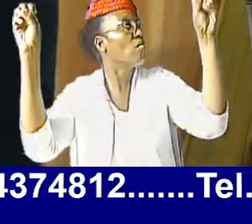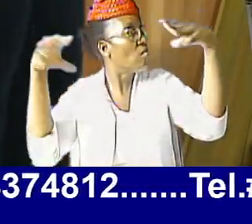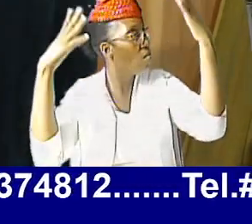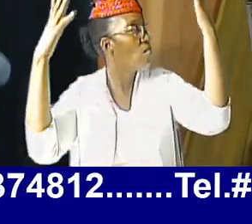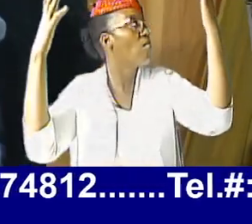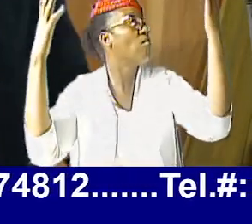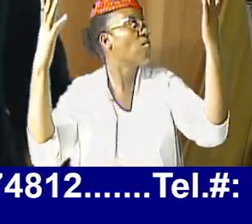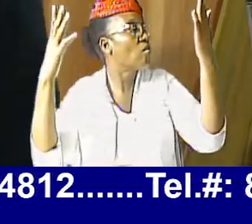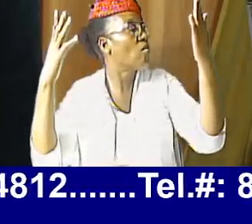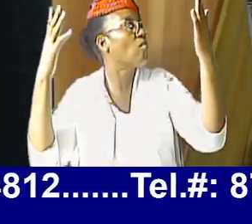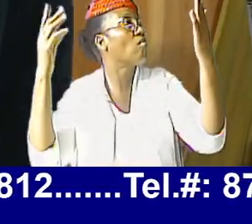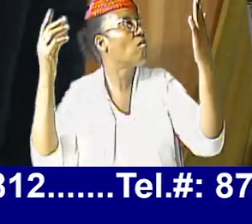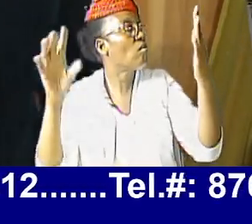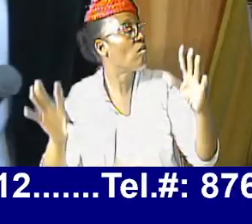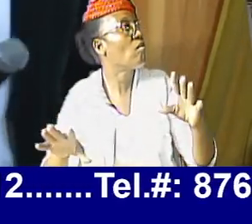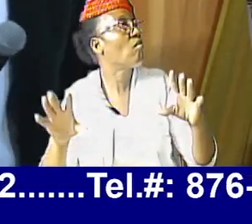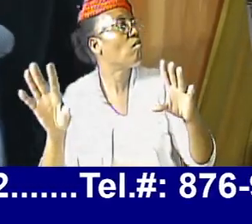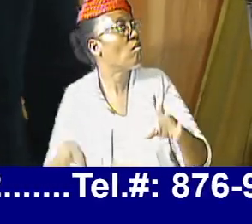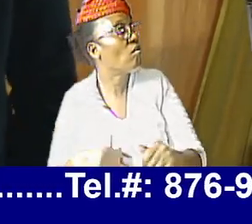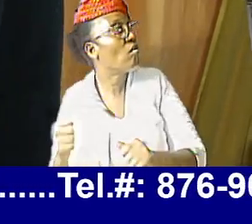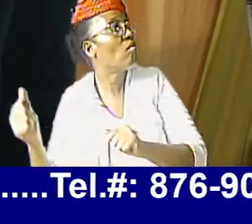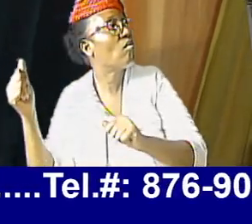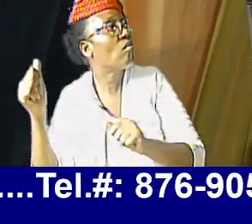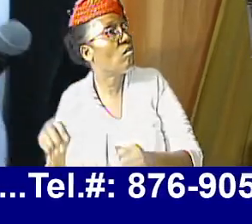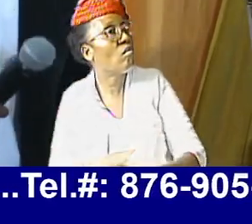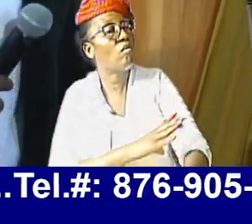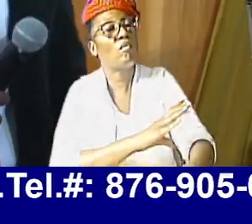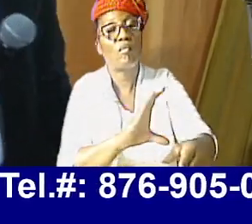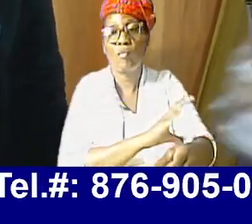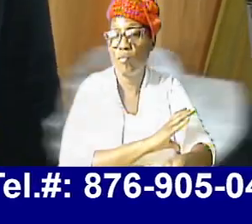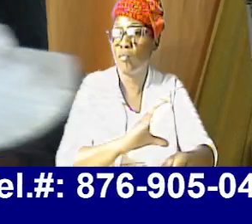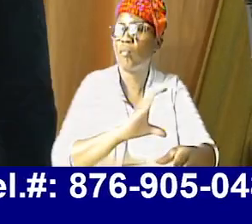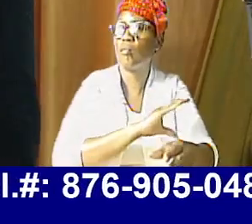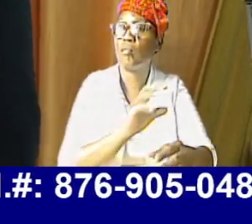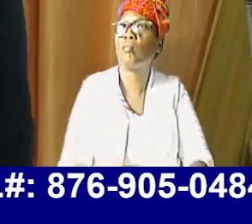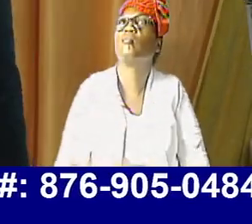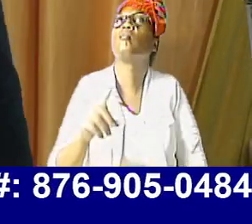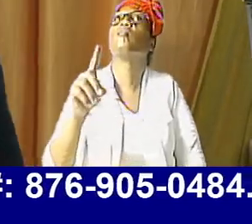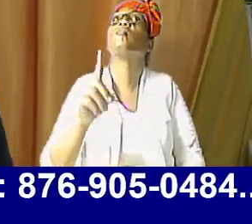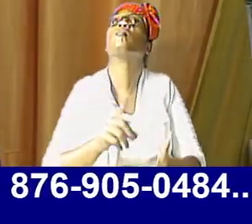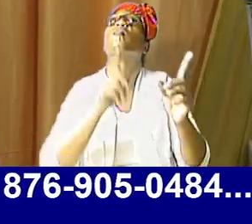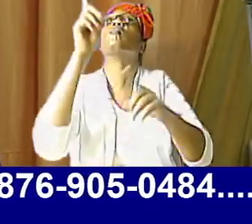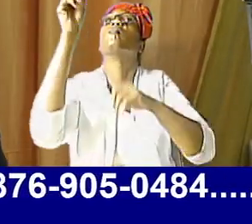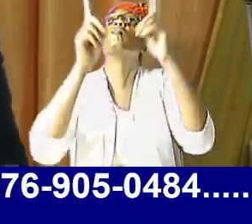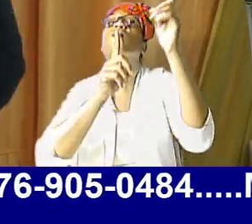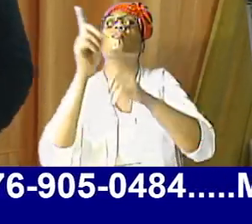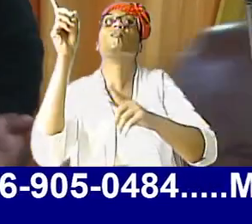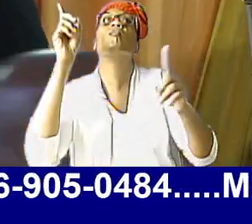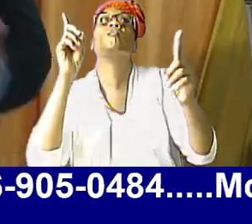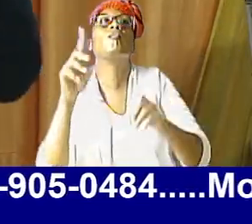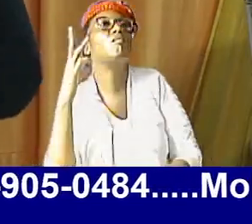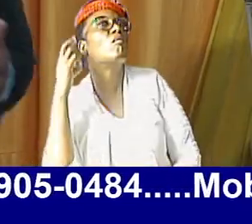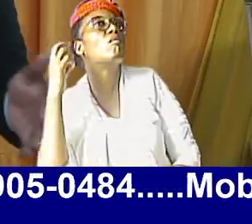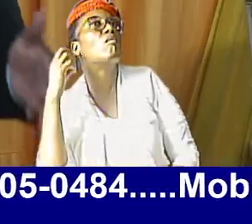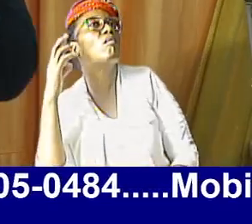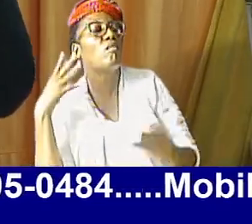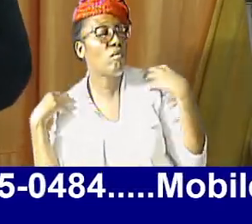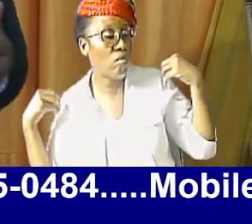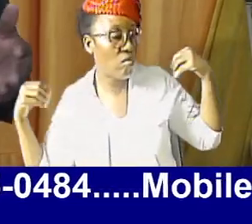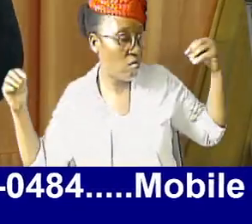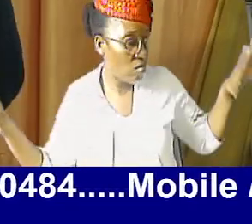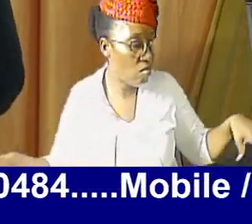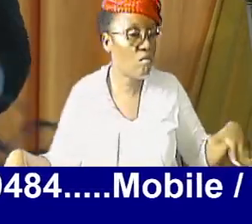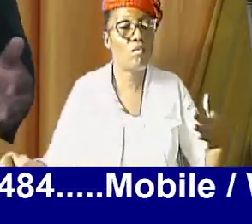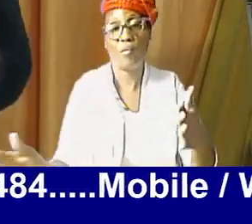hallelujah, a mighty chorus way up in the sky. I hear the